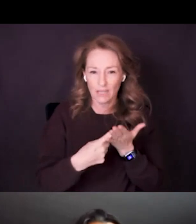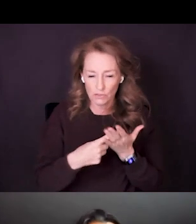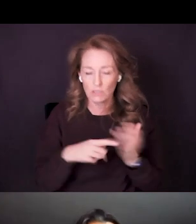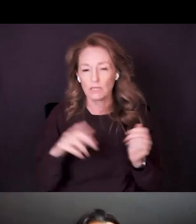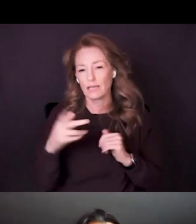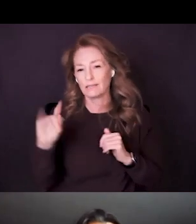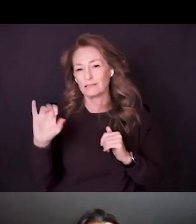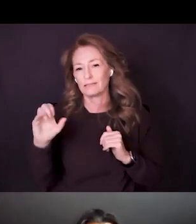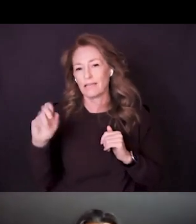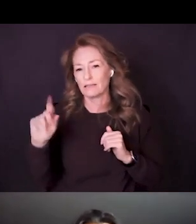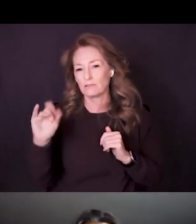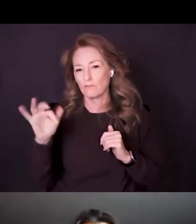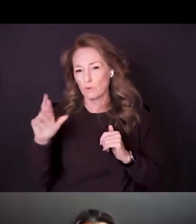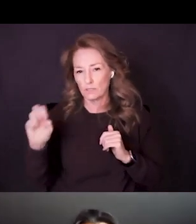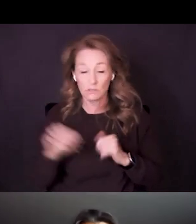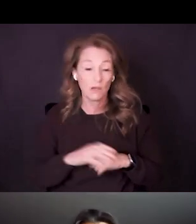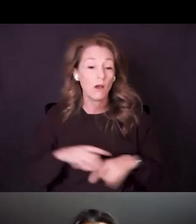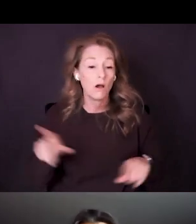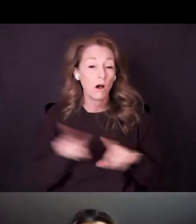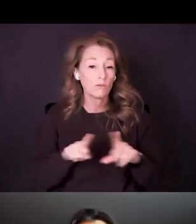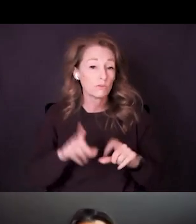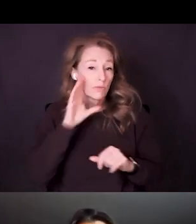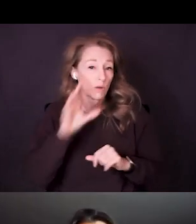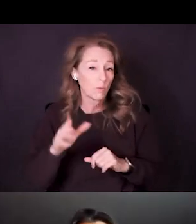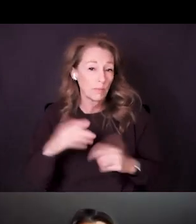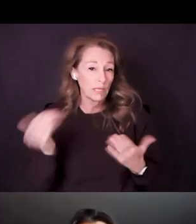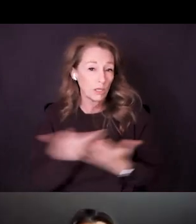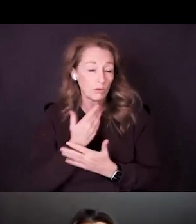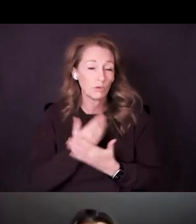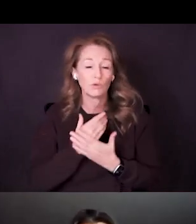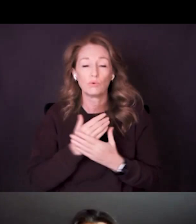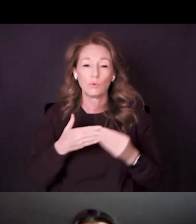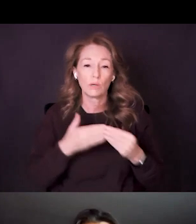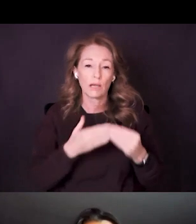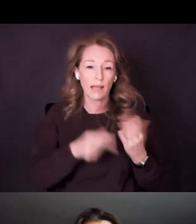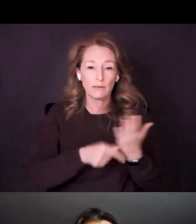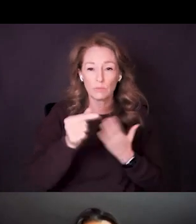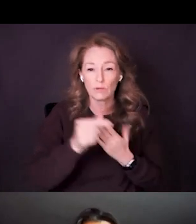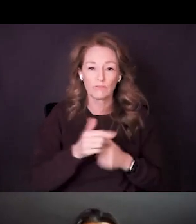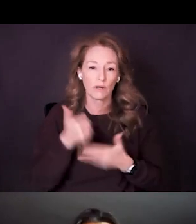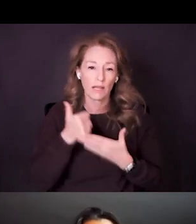force will be a new guidebook for helping crisis centers